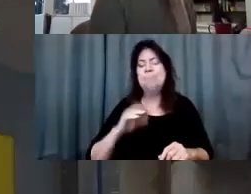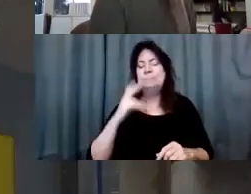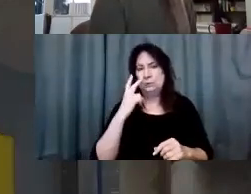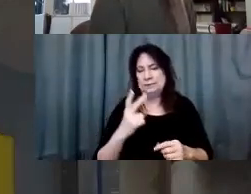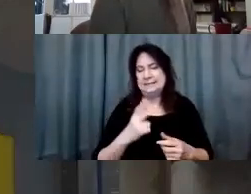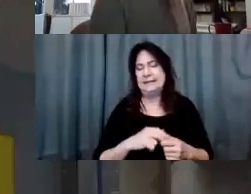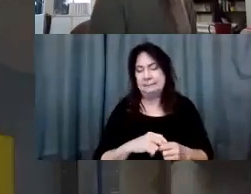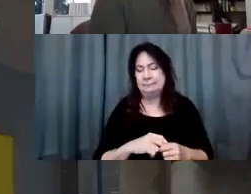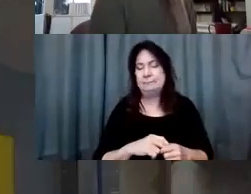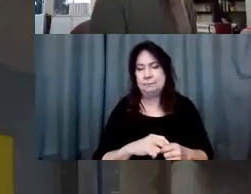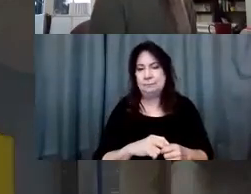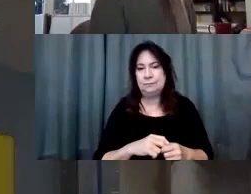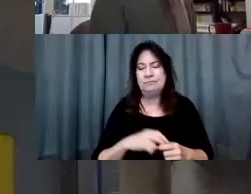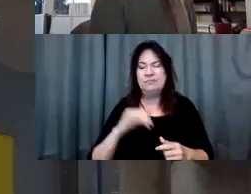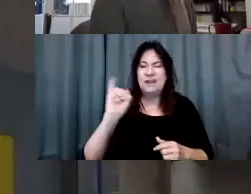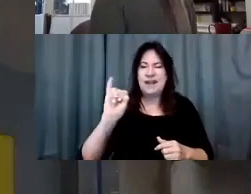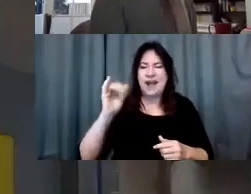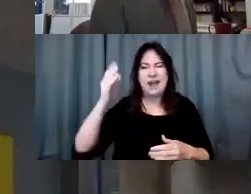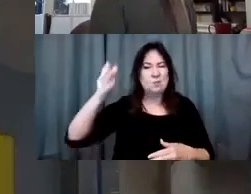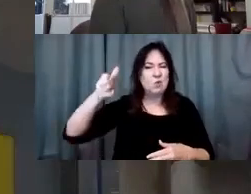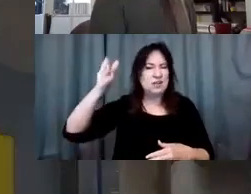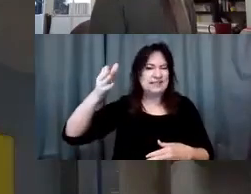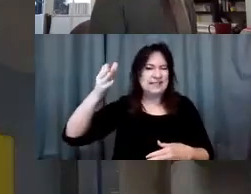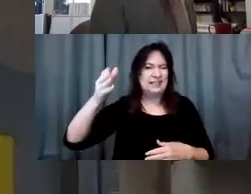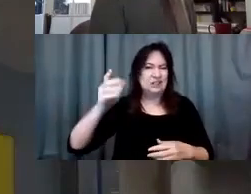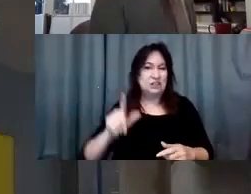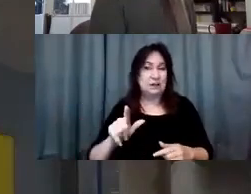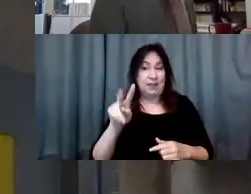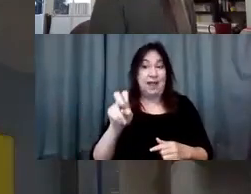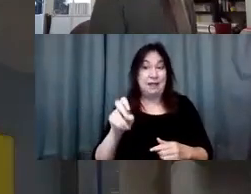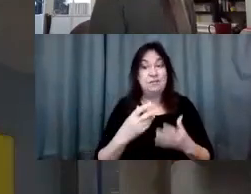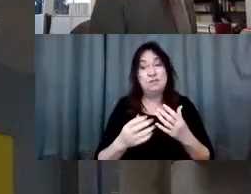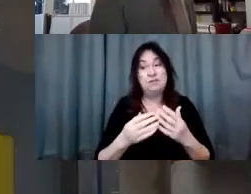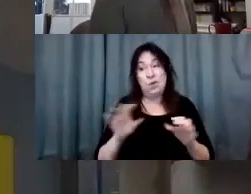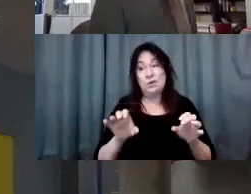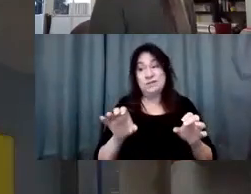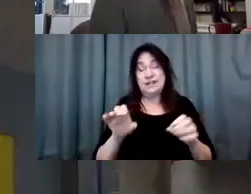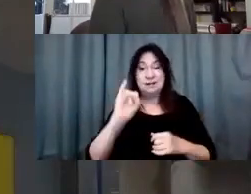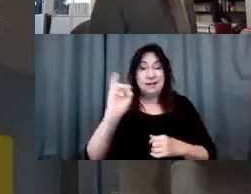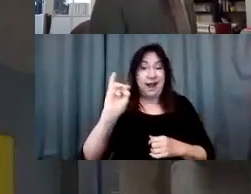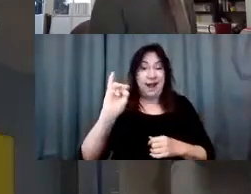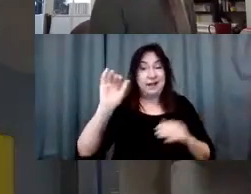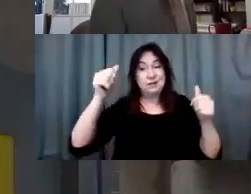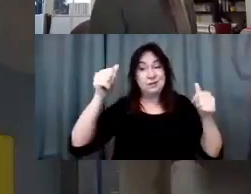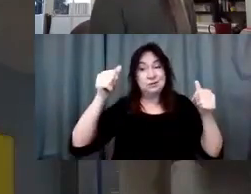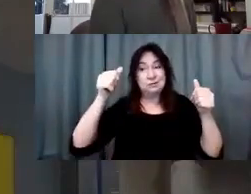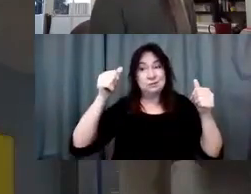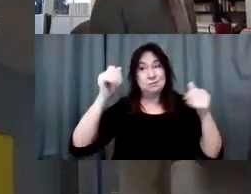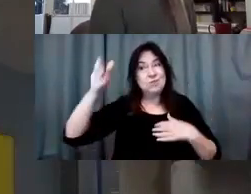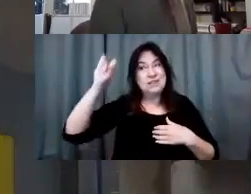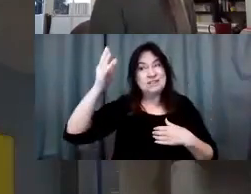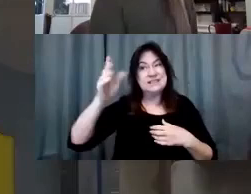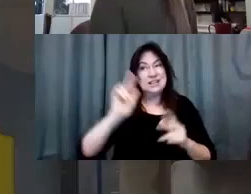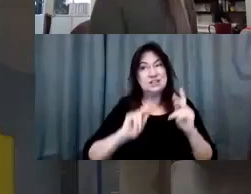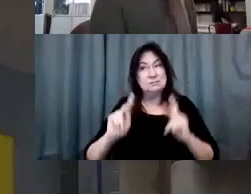to see an iPresentation done live, although it was done by the iPresentation folks last